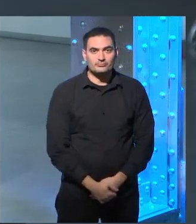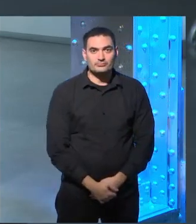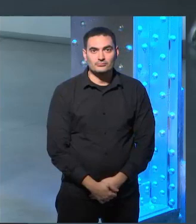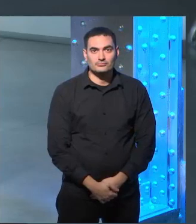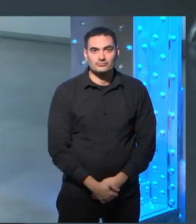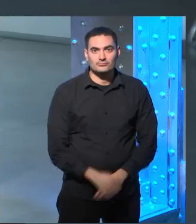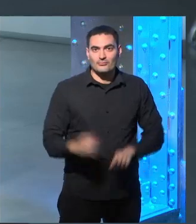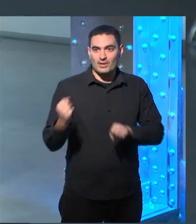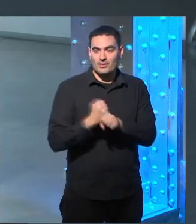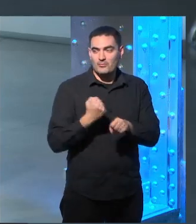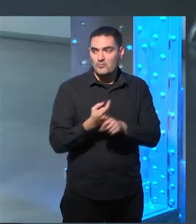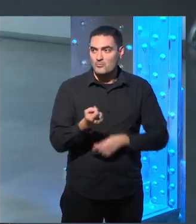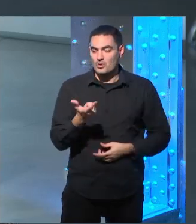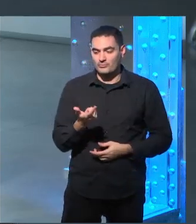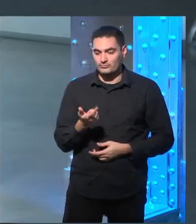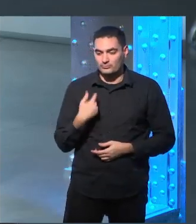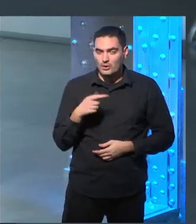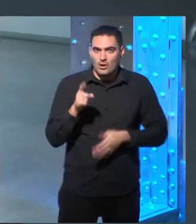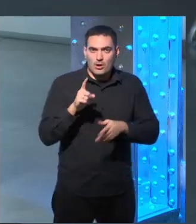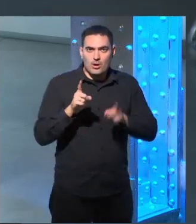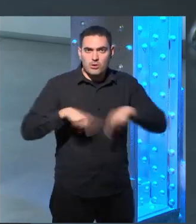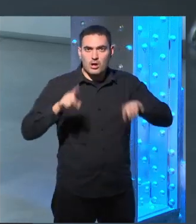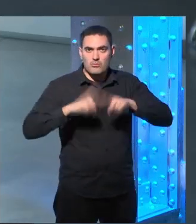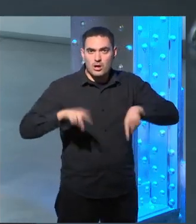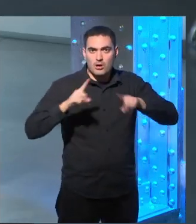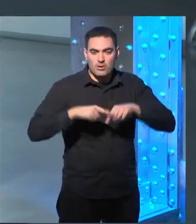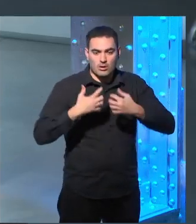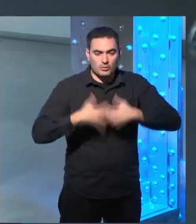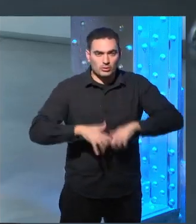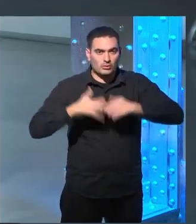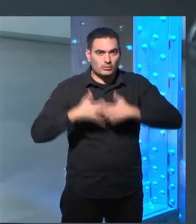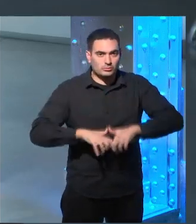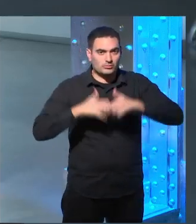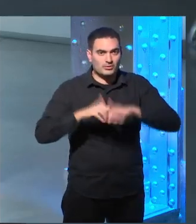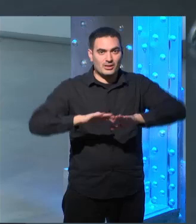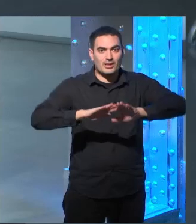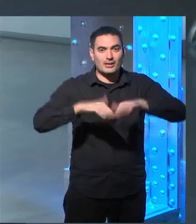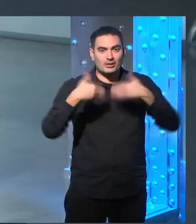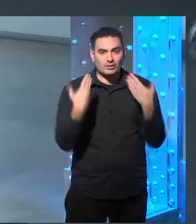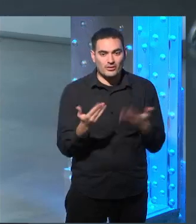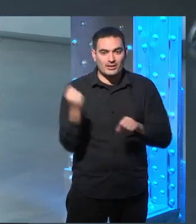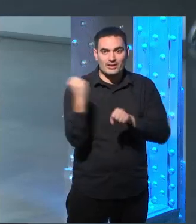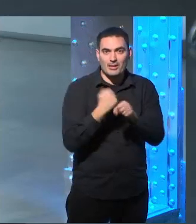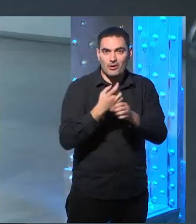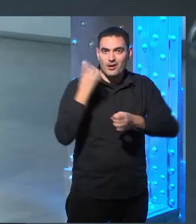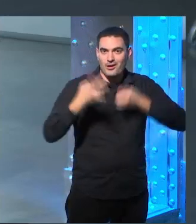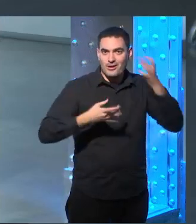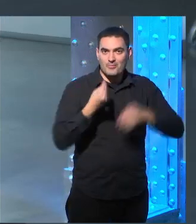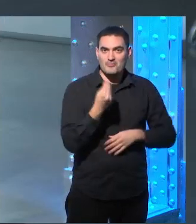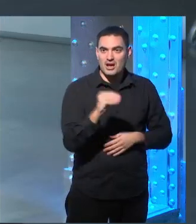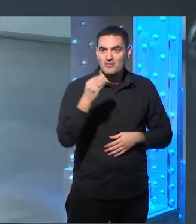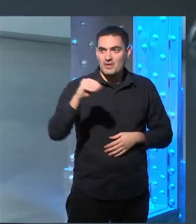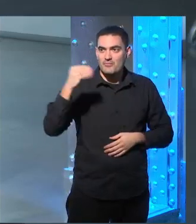quality jobs that integrate us in society, that get us out of that routine and